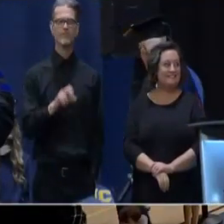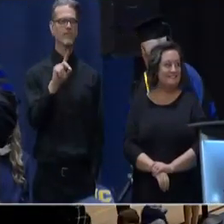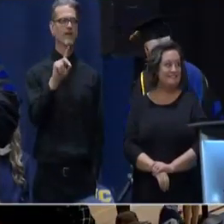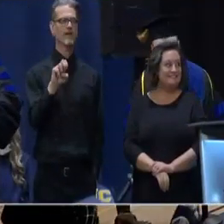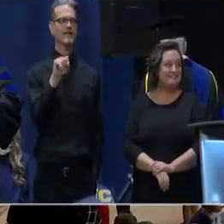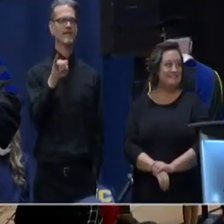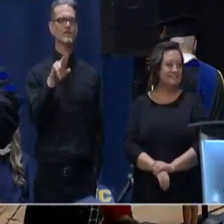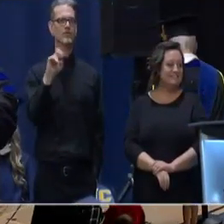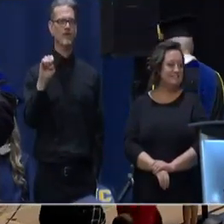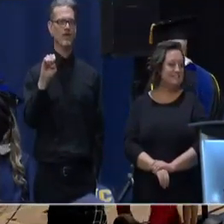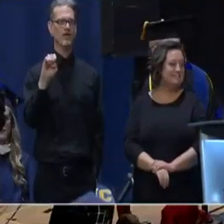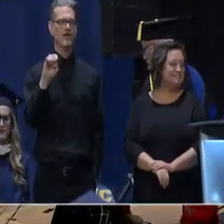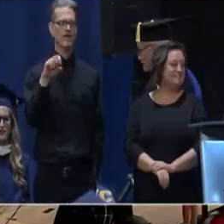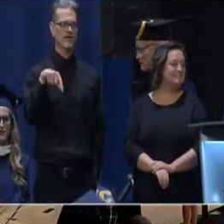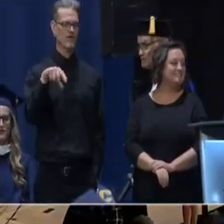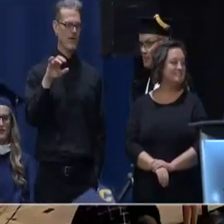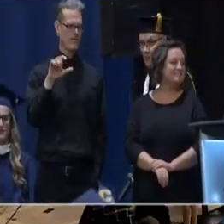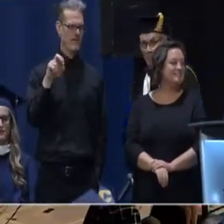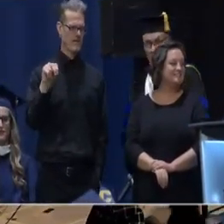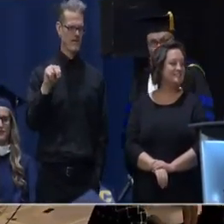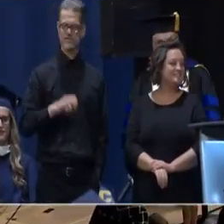Desiree Whitehead.